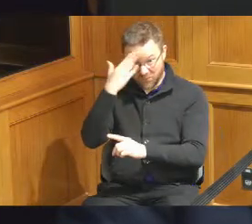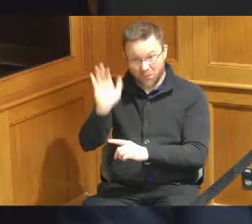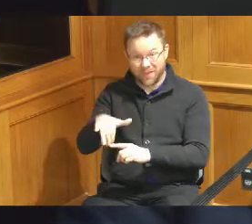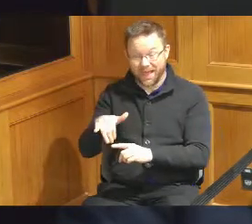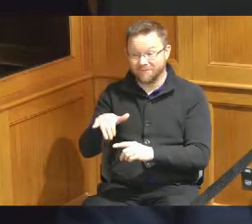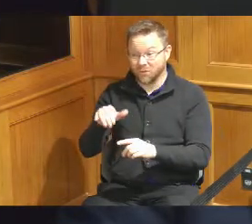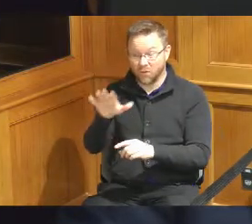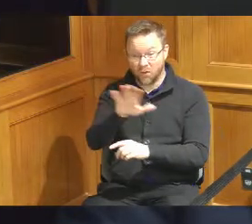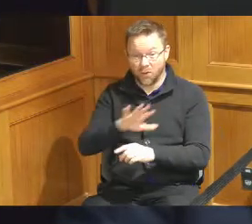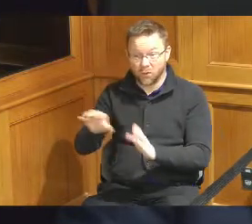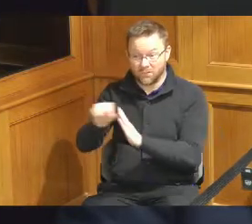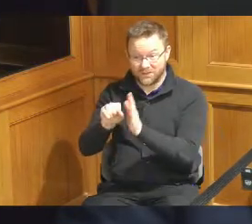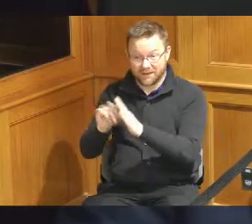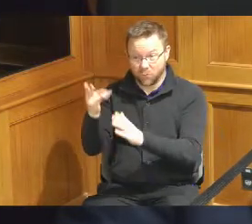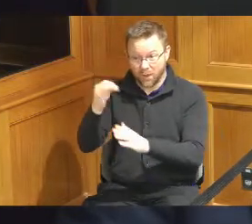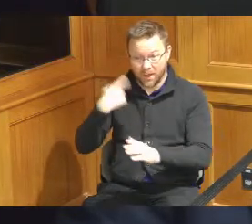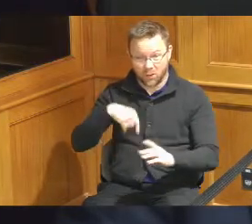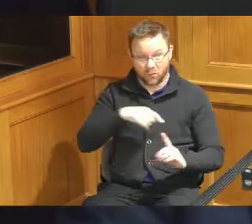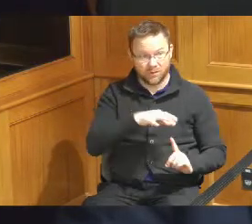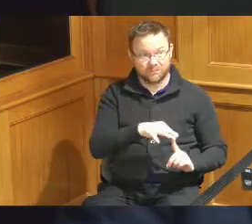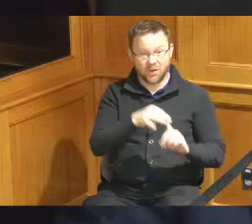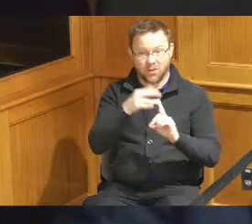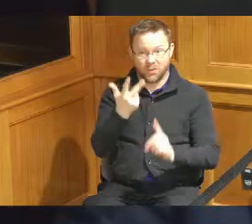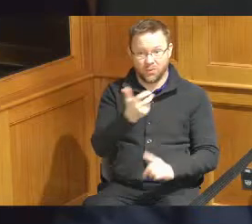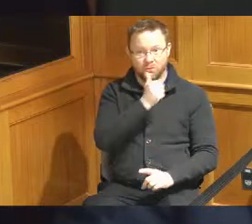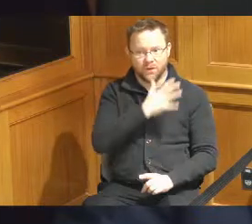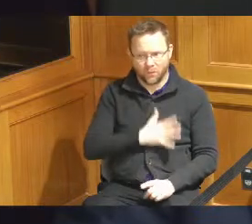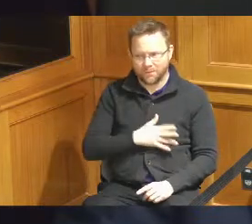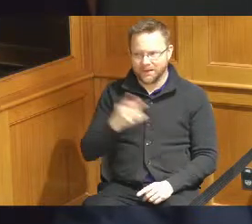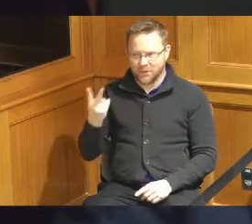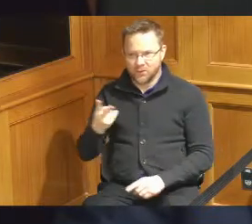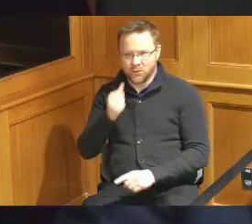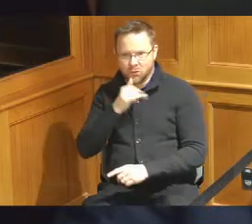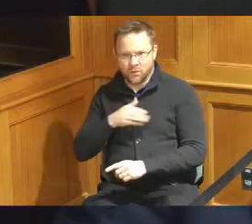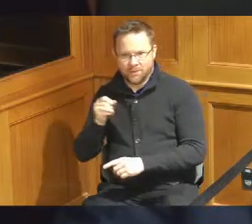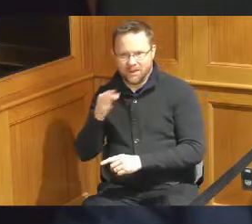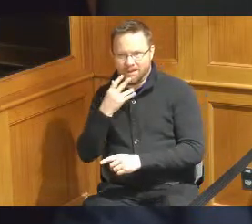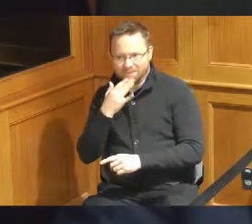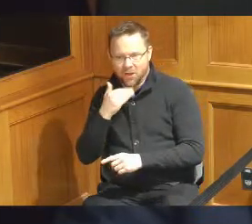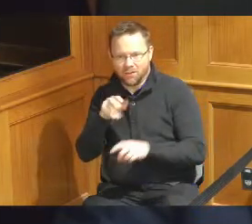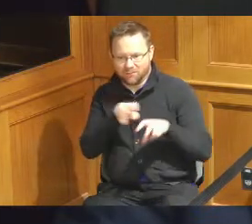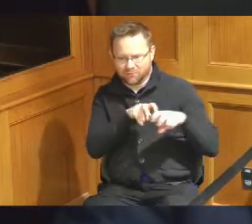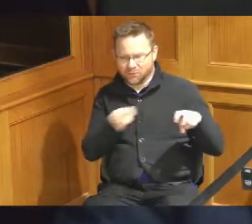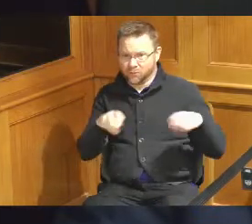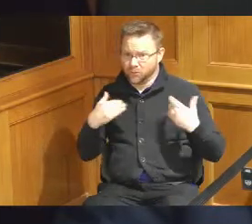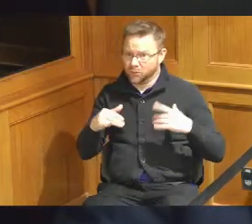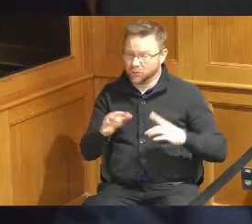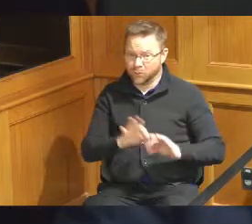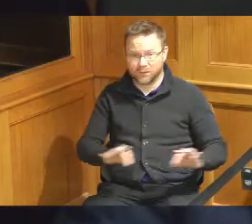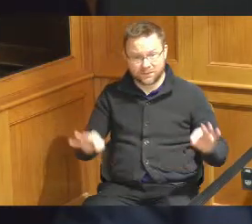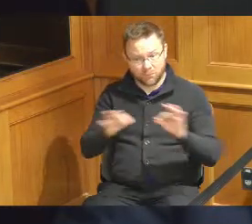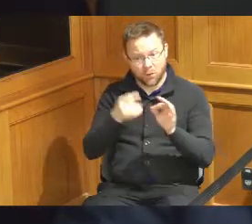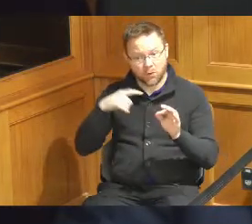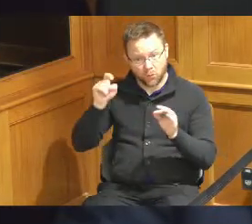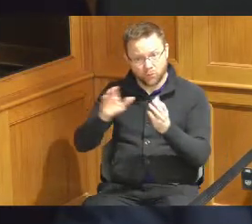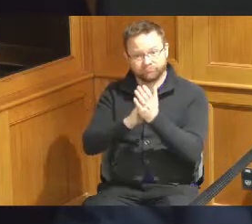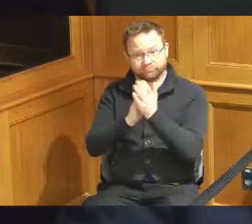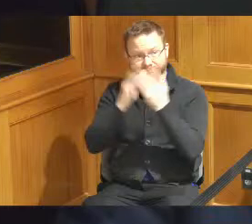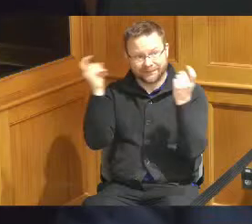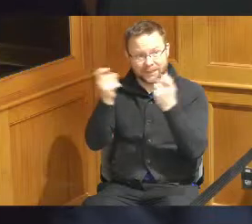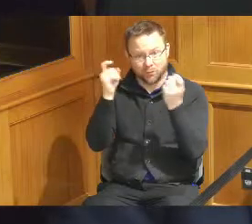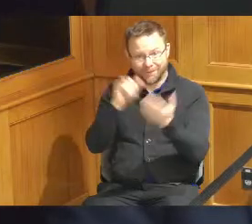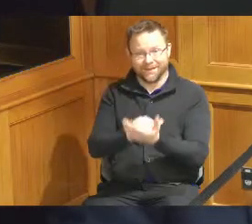the state of Ohio. 3 women, 2 women of color sitting on the dais is something, and it's something to be celebrated.